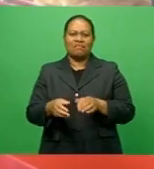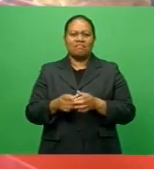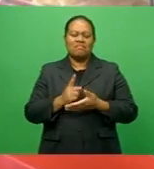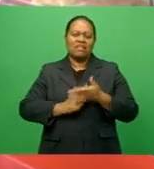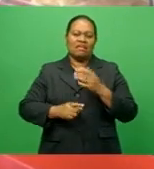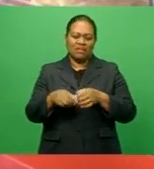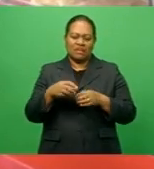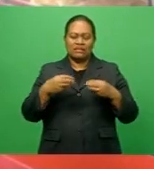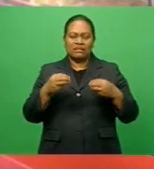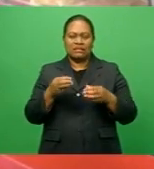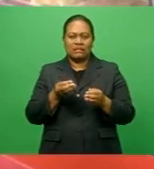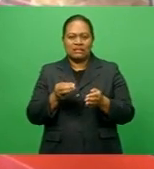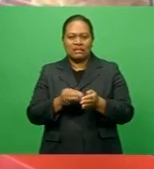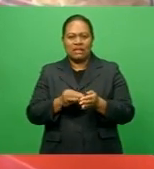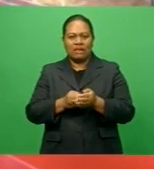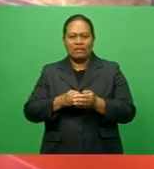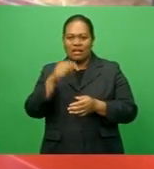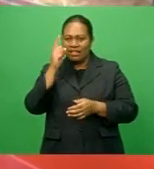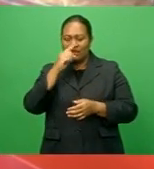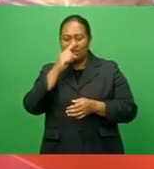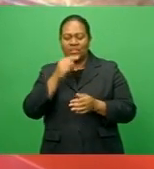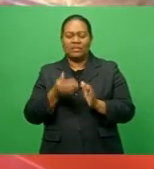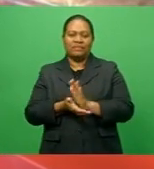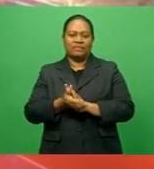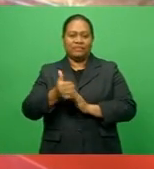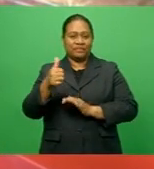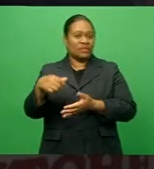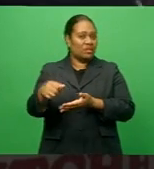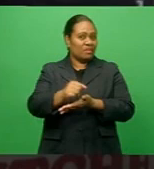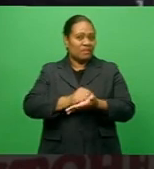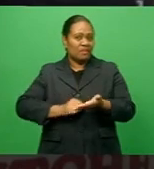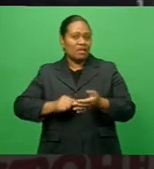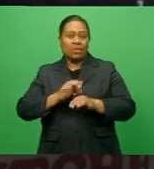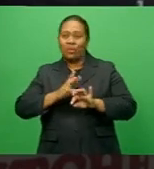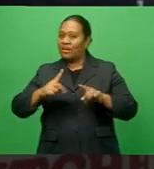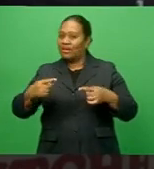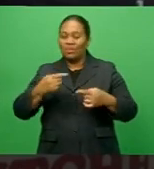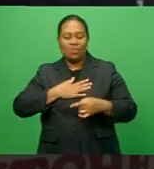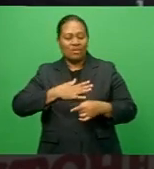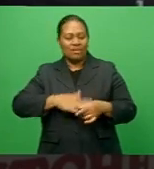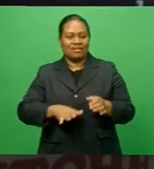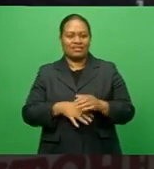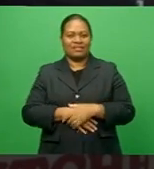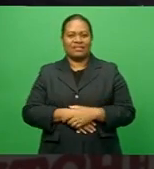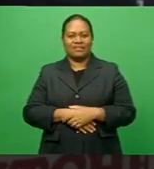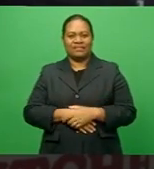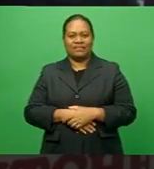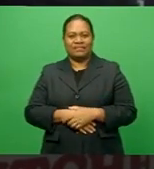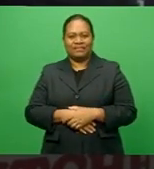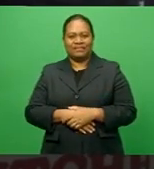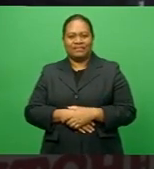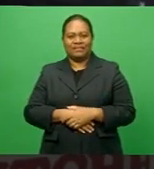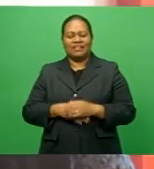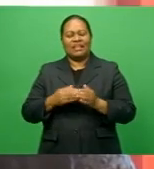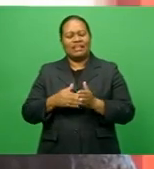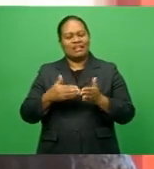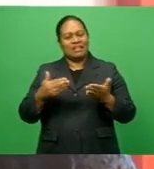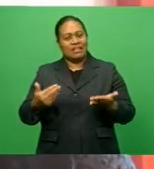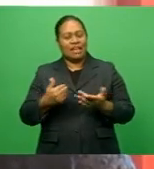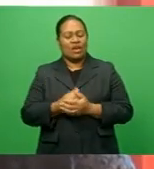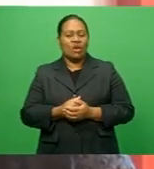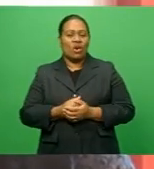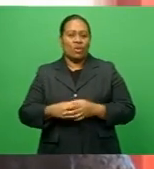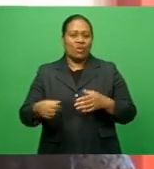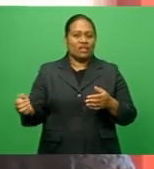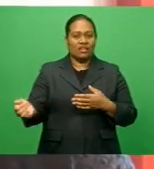would queue waiting for their turn to purchase was something we wanted to address. Naturally, when the shop